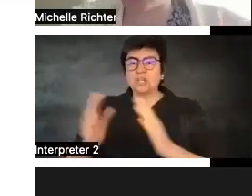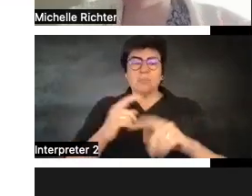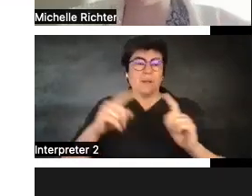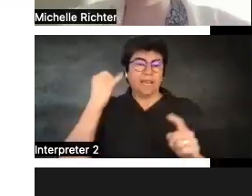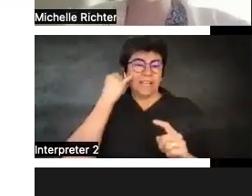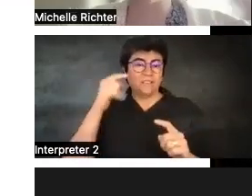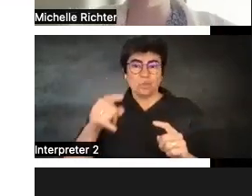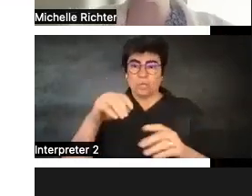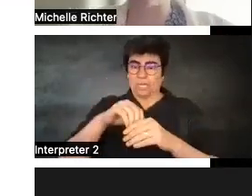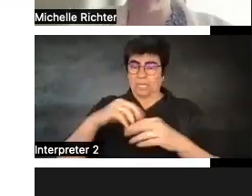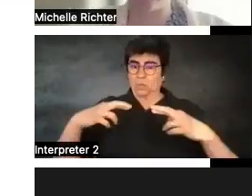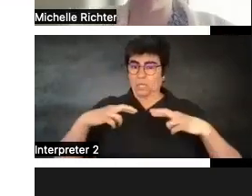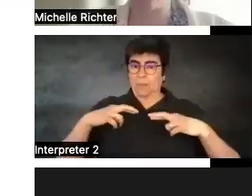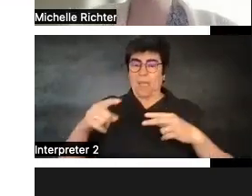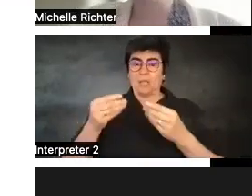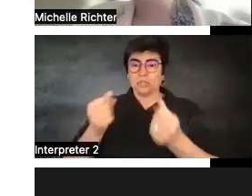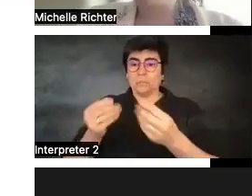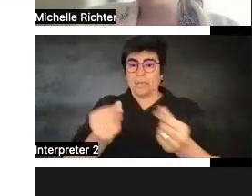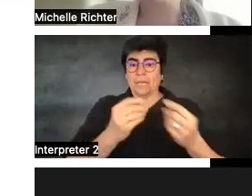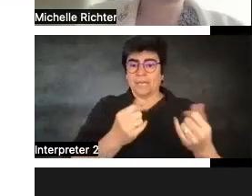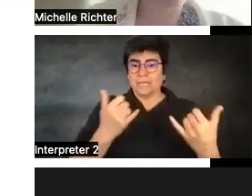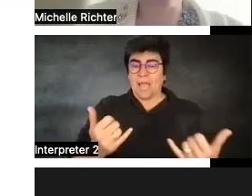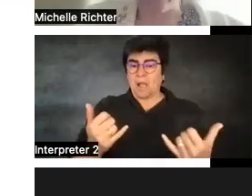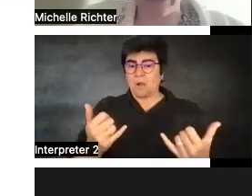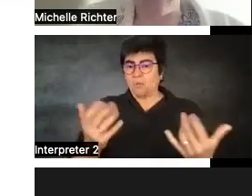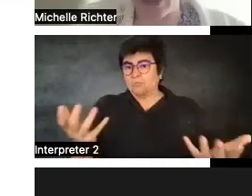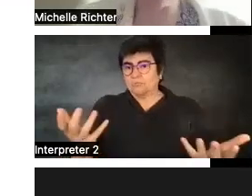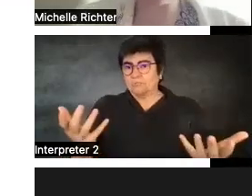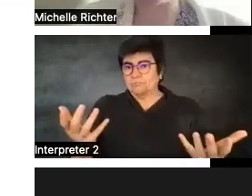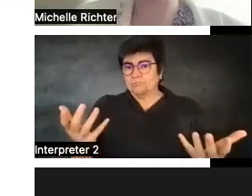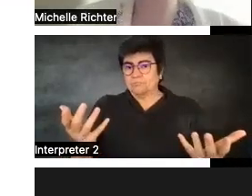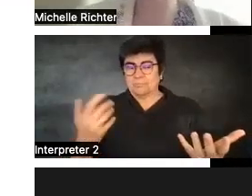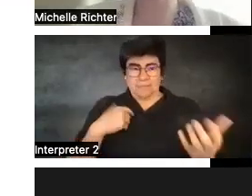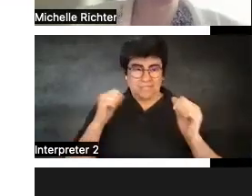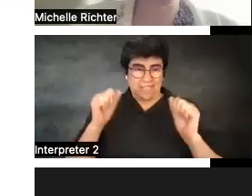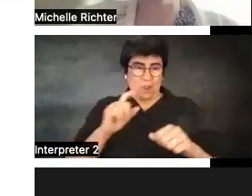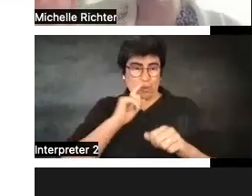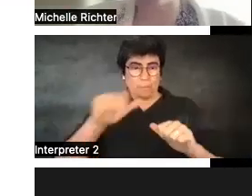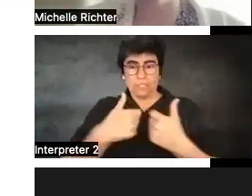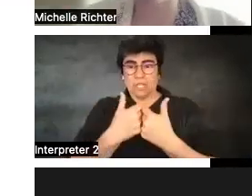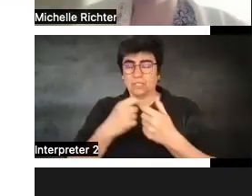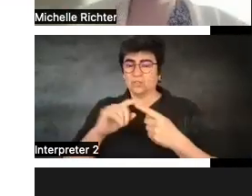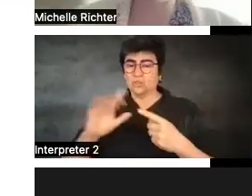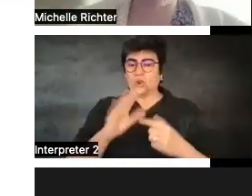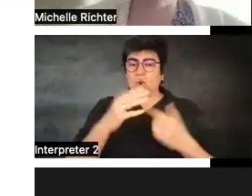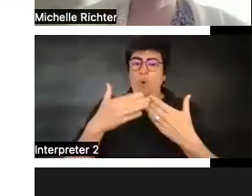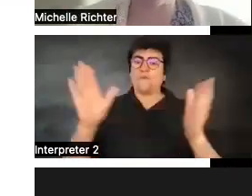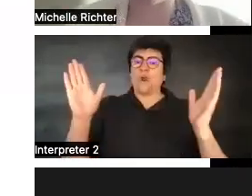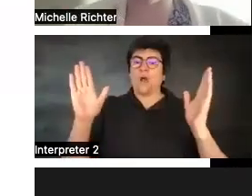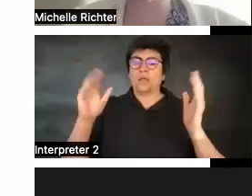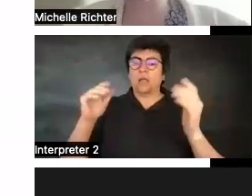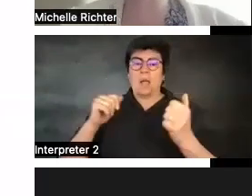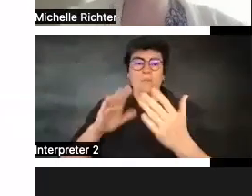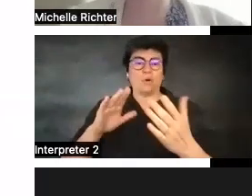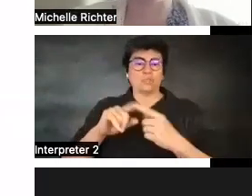in retirement and you're spending now, that can really be a challenge to your overall approach to investing